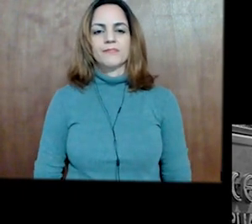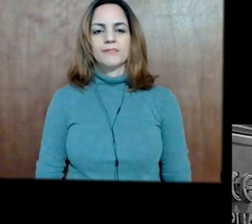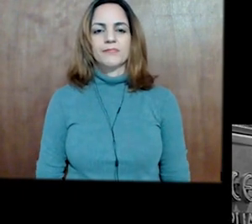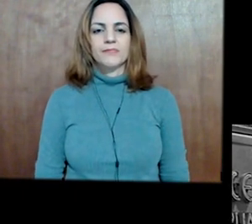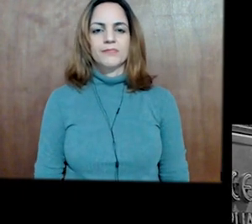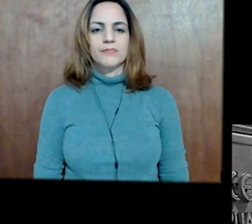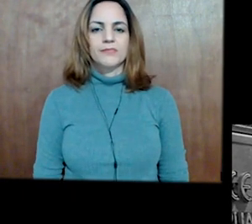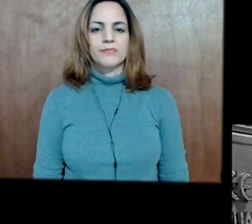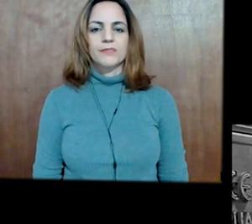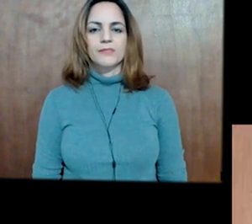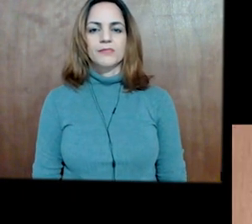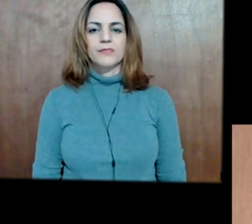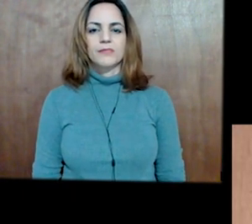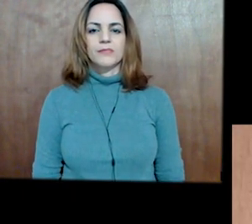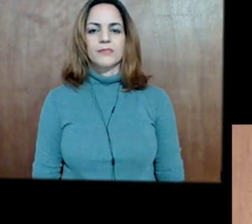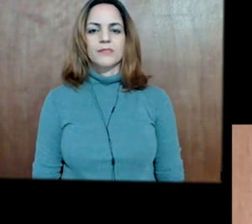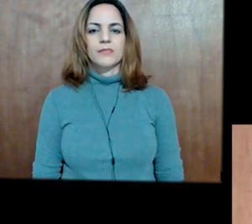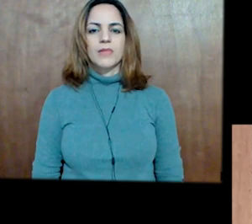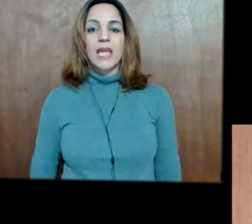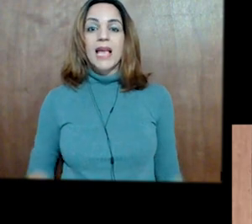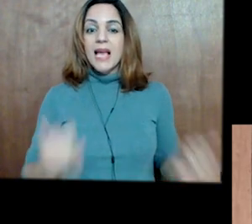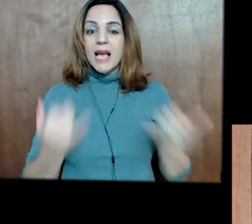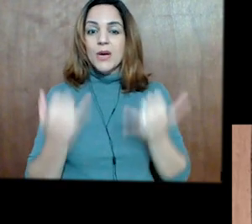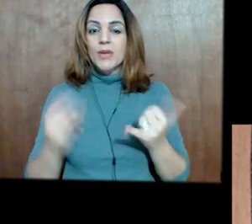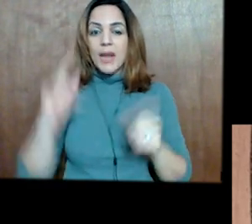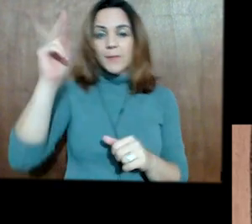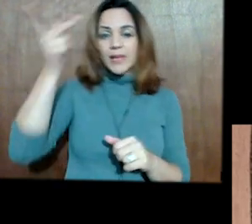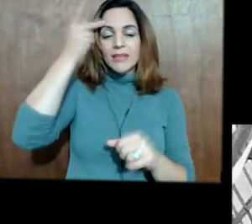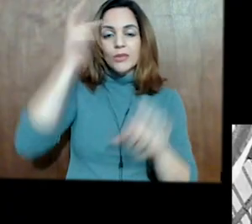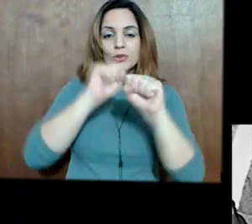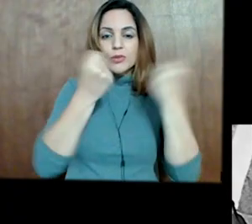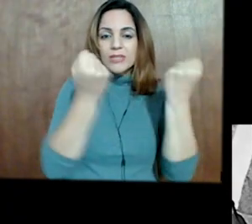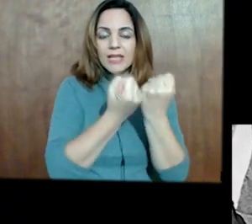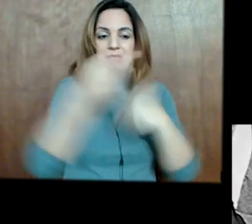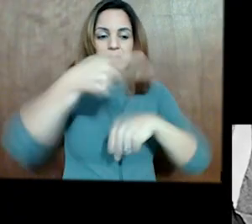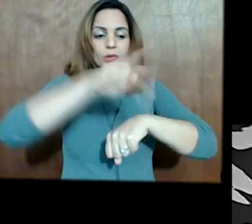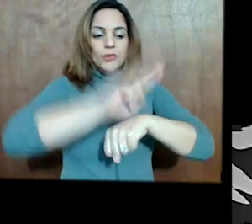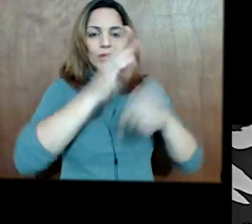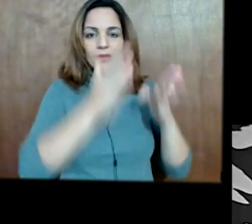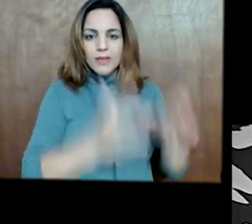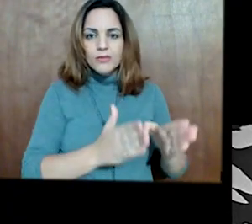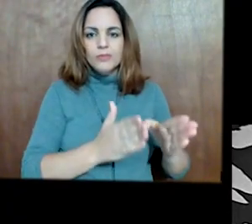The Puerto Rican Socialist Party organized with this vanguard concept.